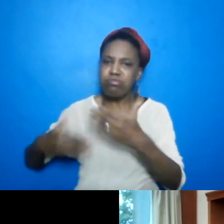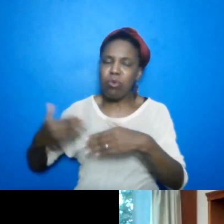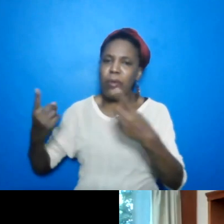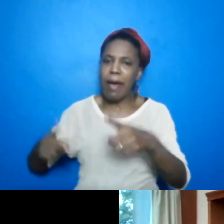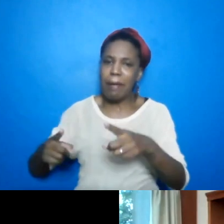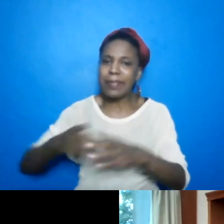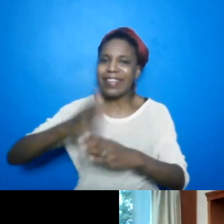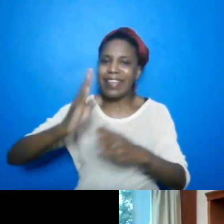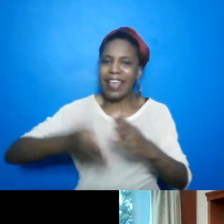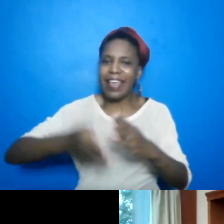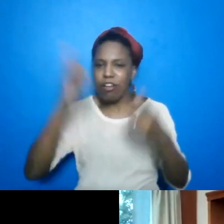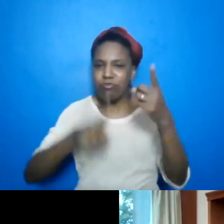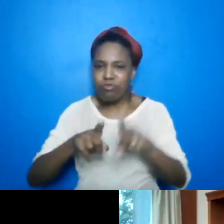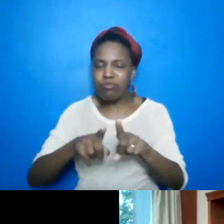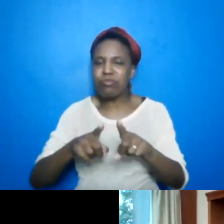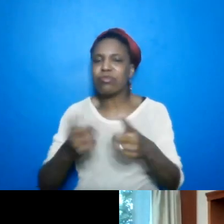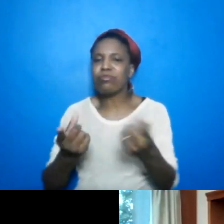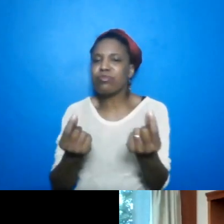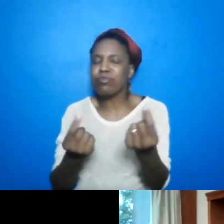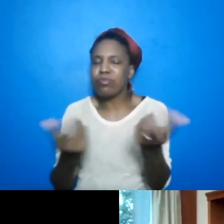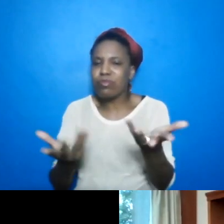Mm-hmm. So for instance,